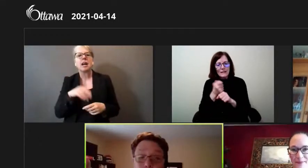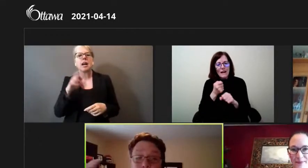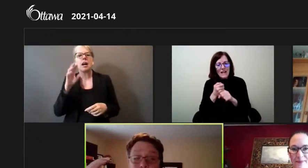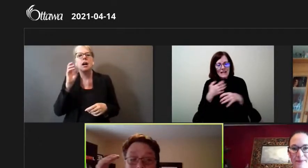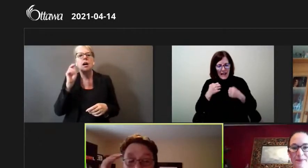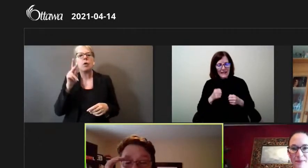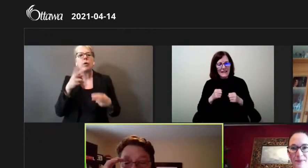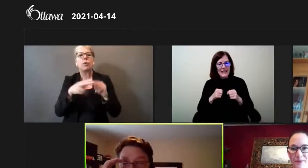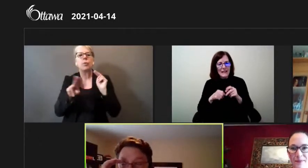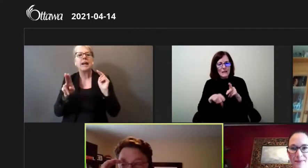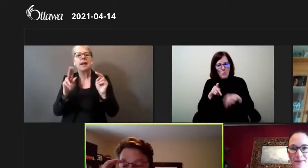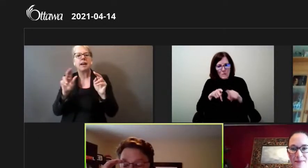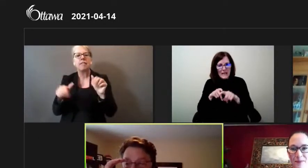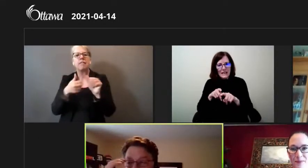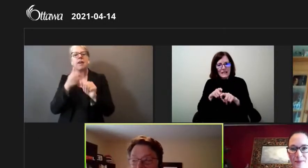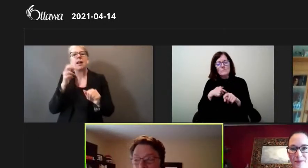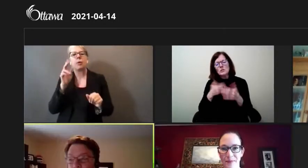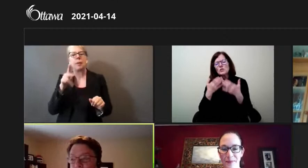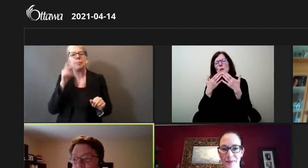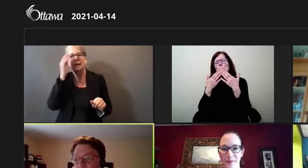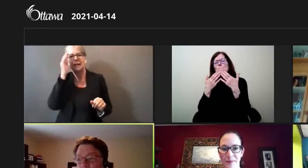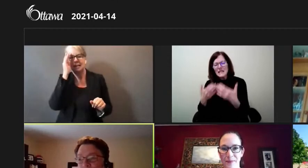follow-up. I'm just getting